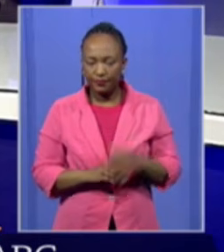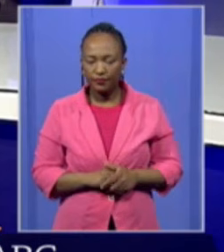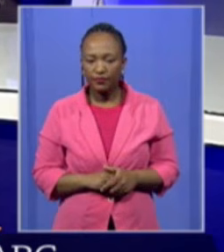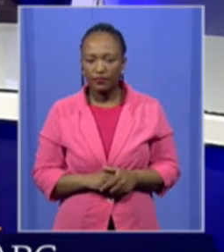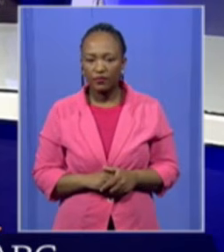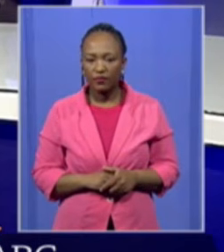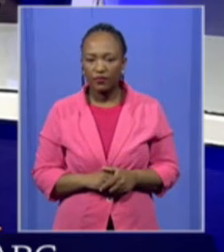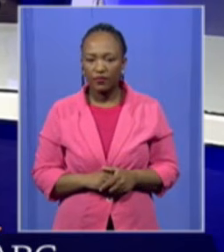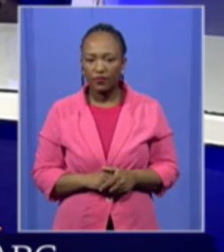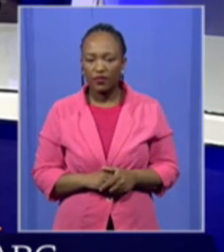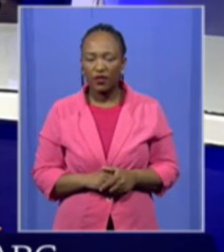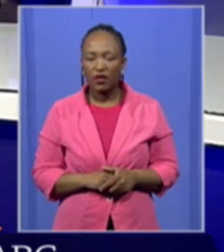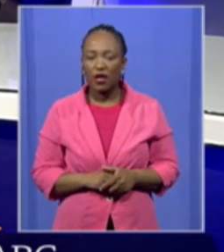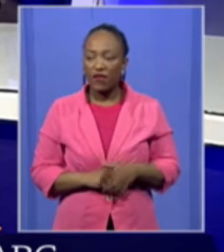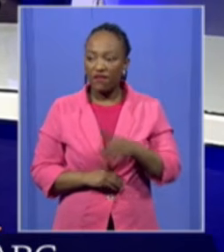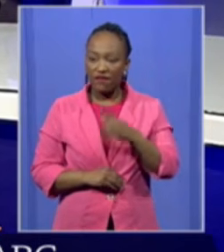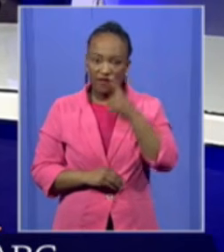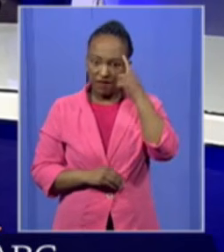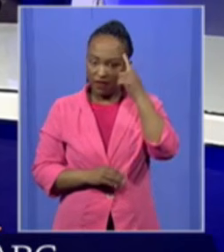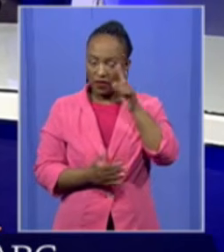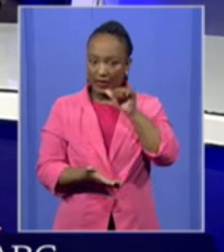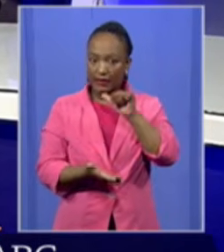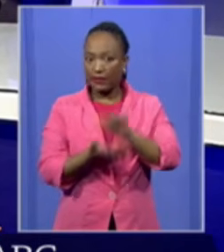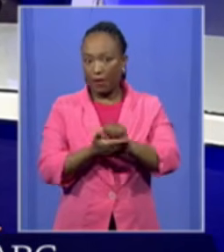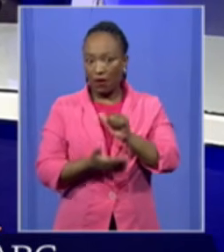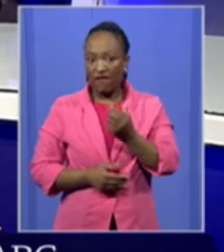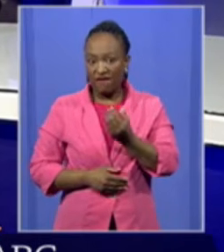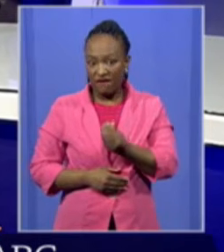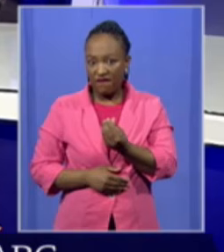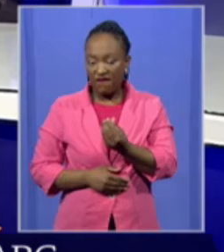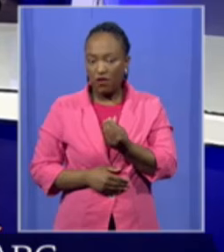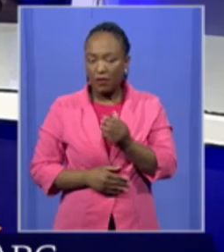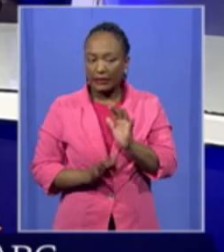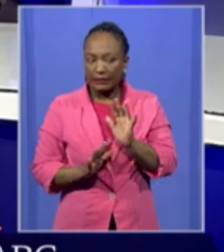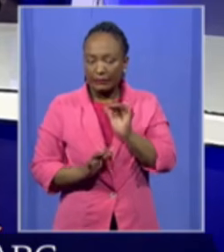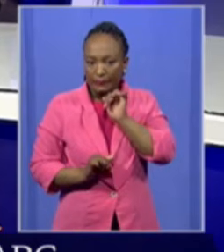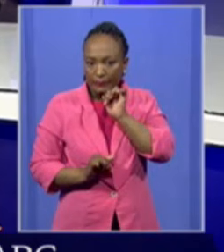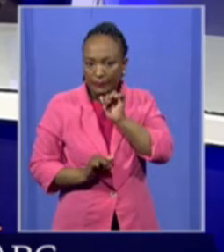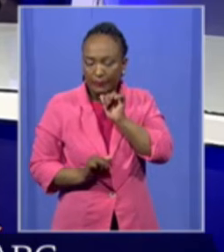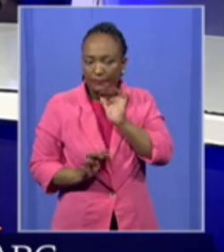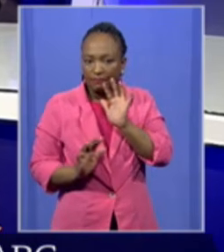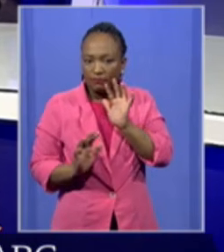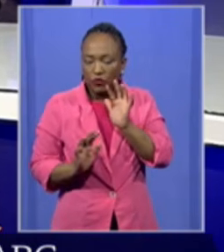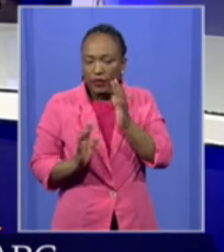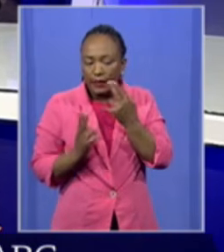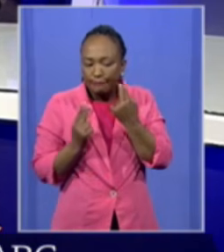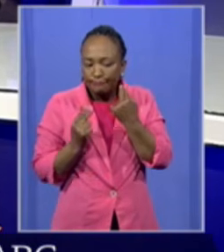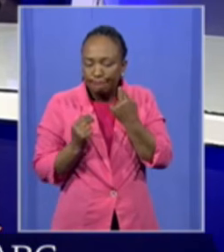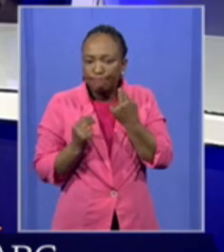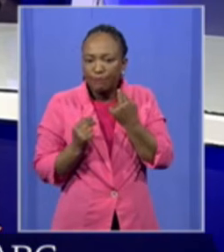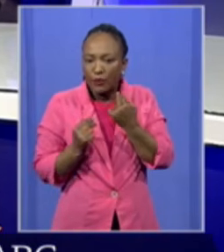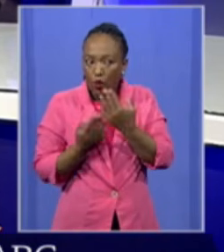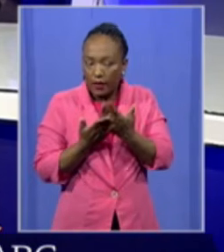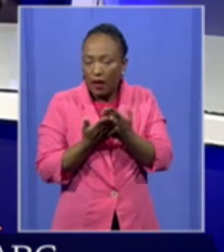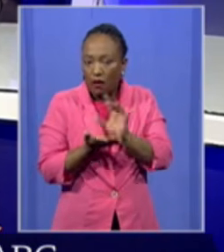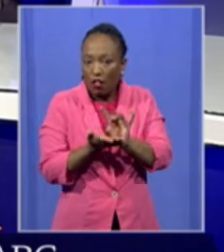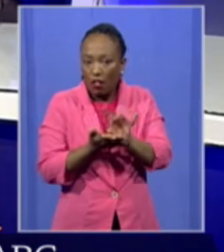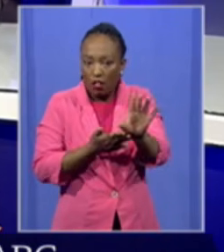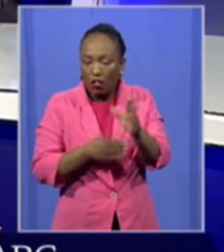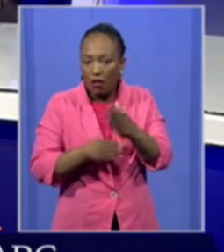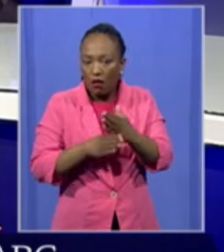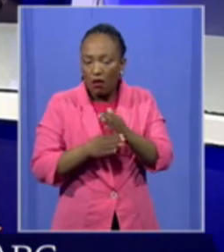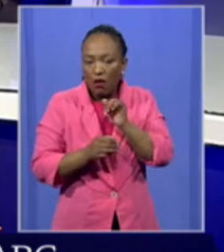ha le manganga o no tlameha hore o ye o ntso khutle hobane o no ka nna wa nyaola mosebetsi jwale ne re dula he re le